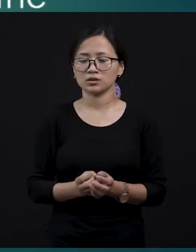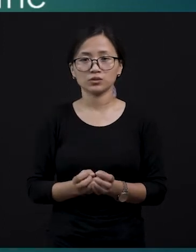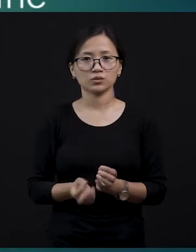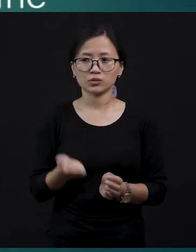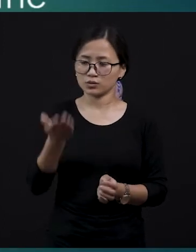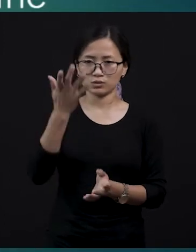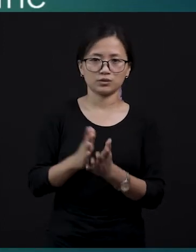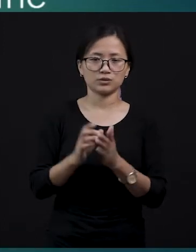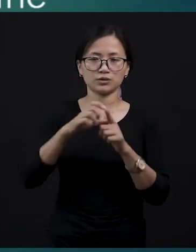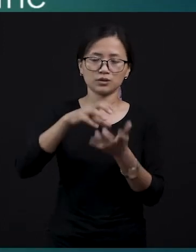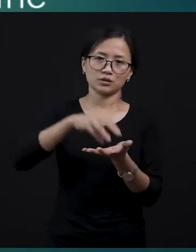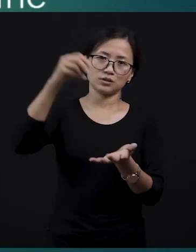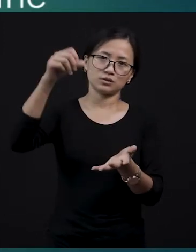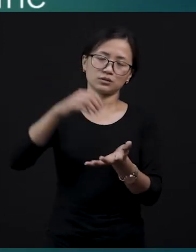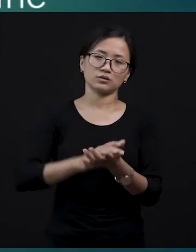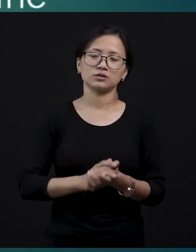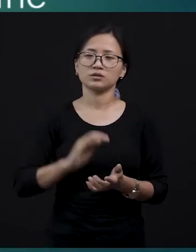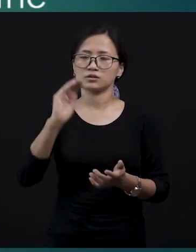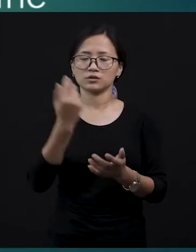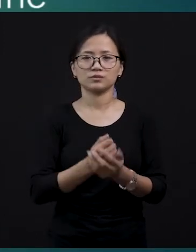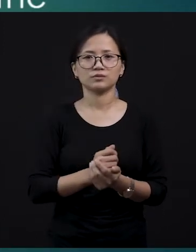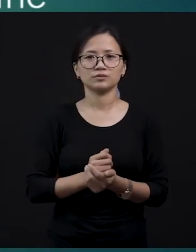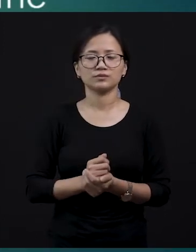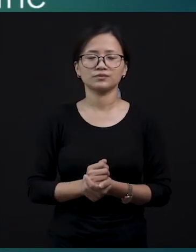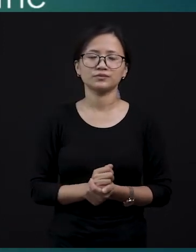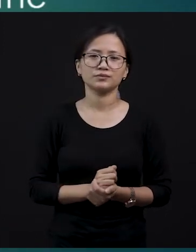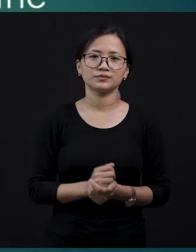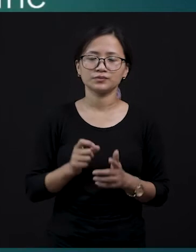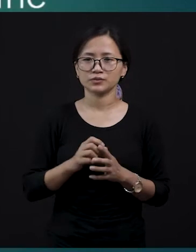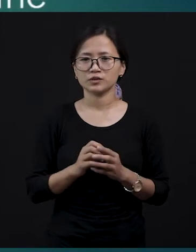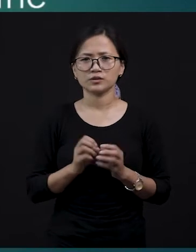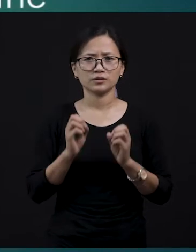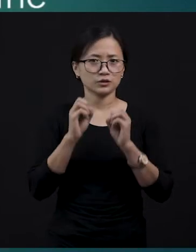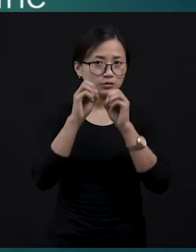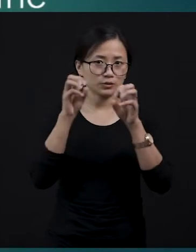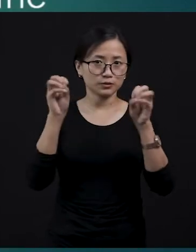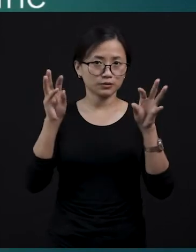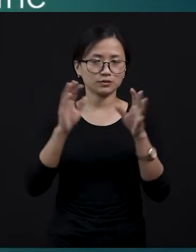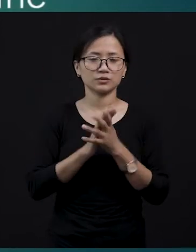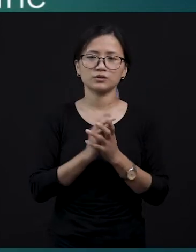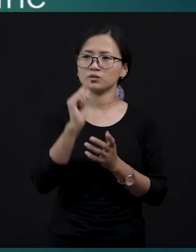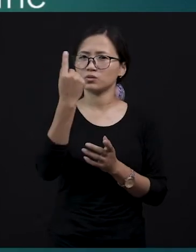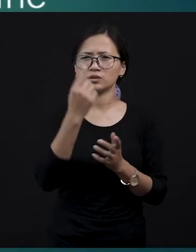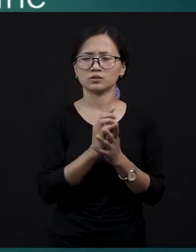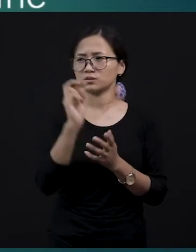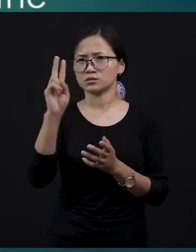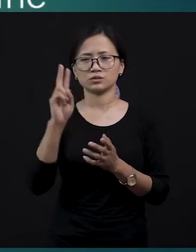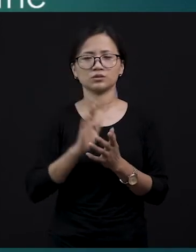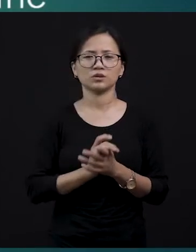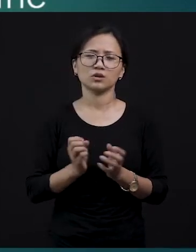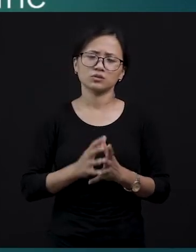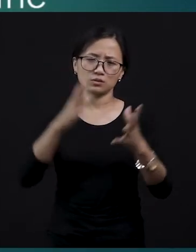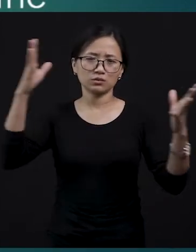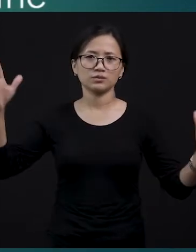desert, but there are some deserts which are filled, okay, sprinkled. You know what is sprinkling, right? Not just one or two, but